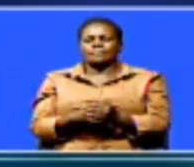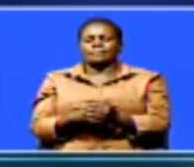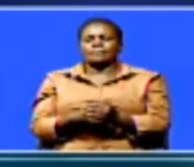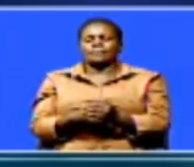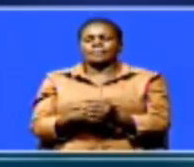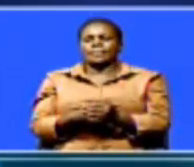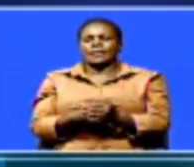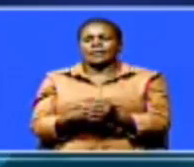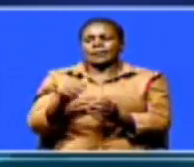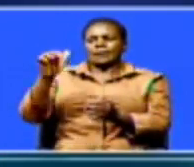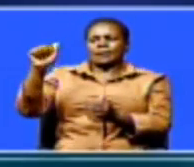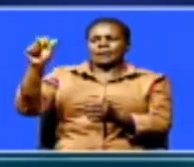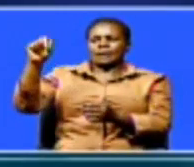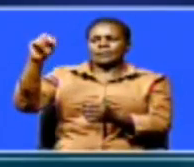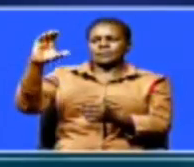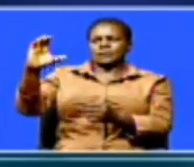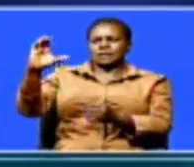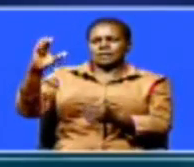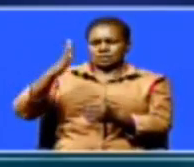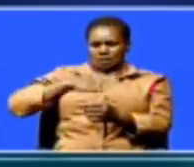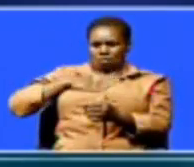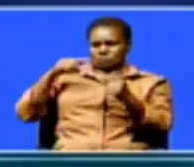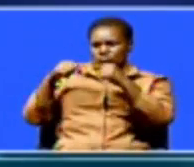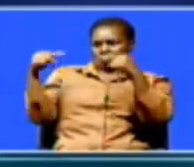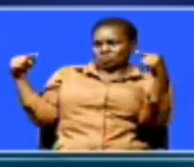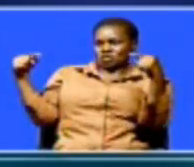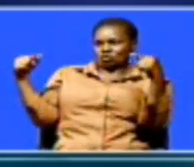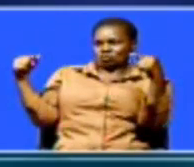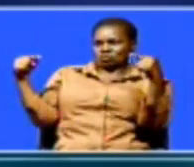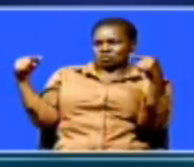So as ANC, our role is opposition,